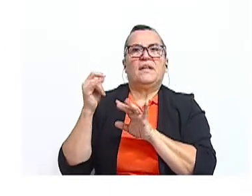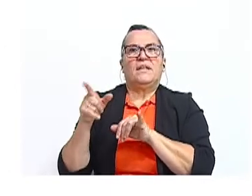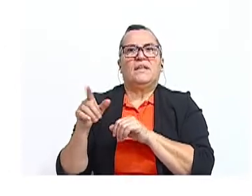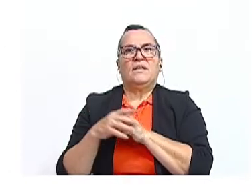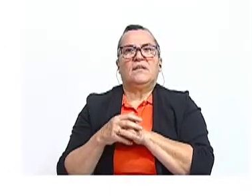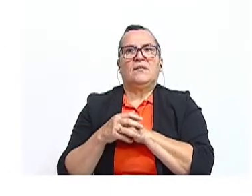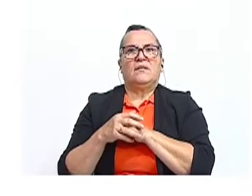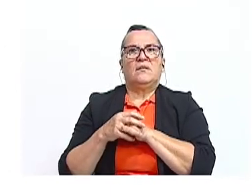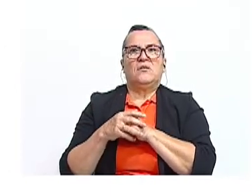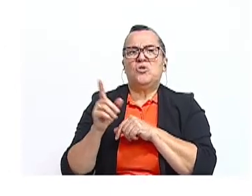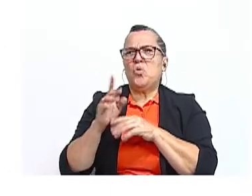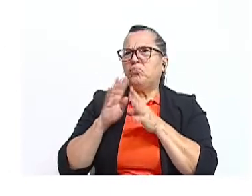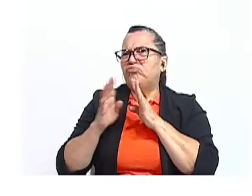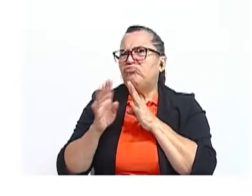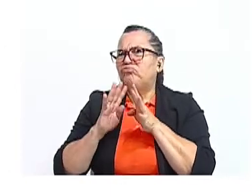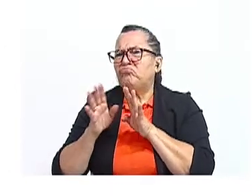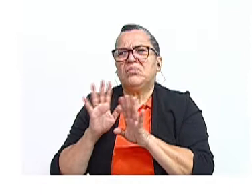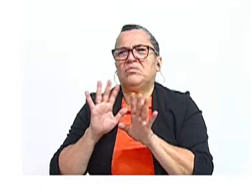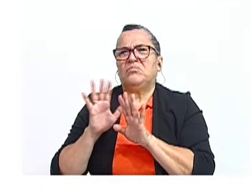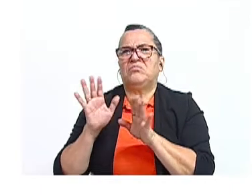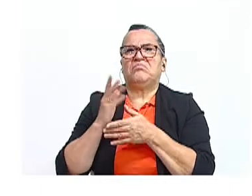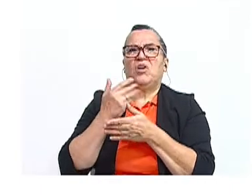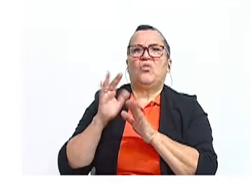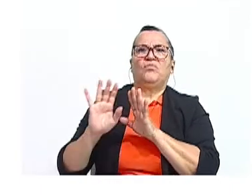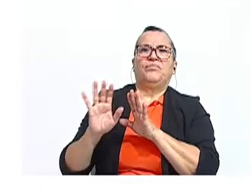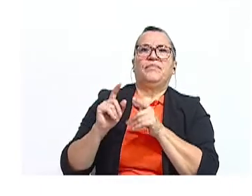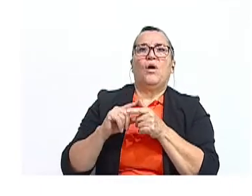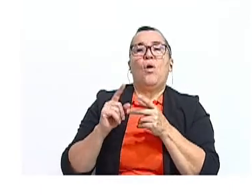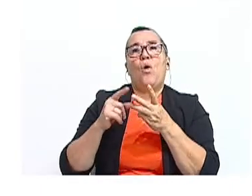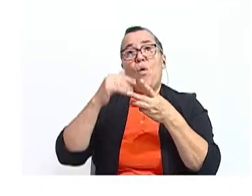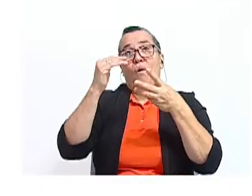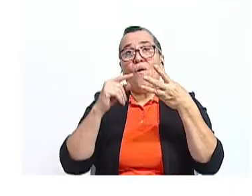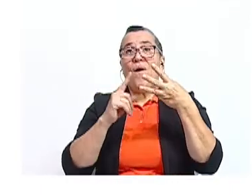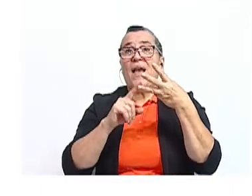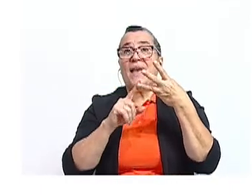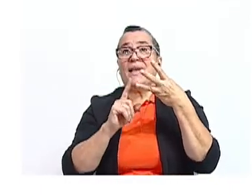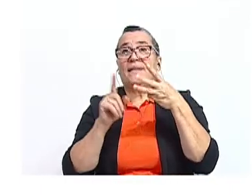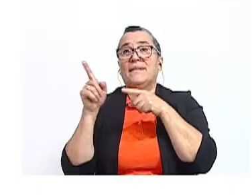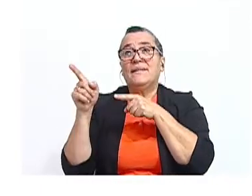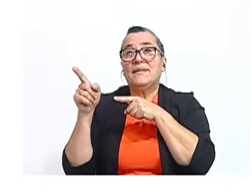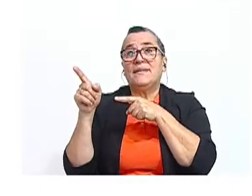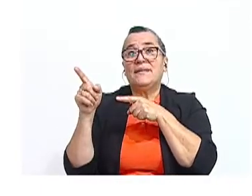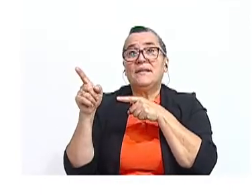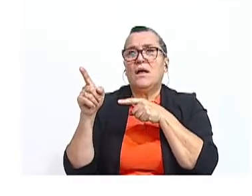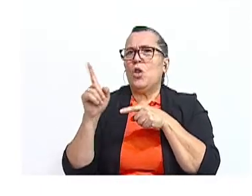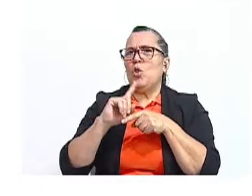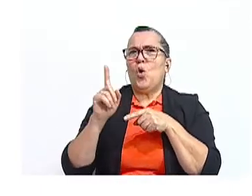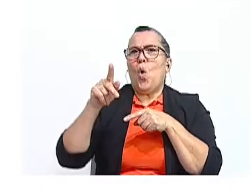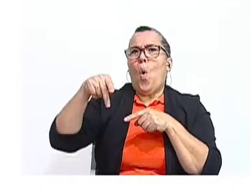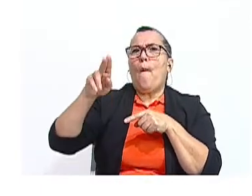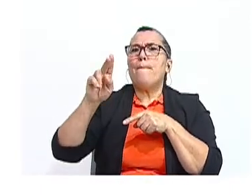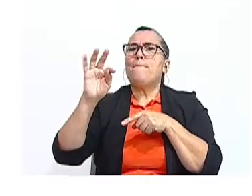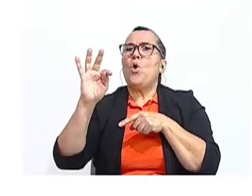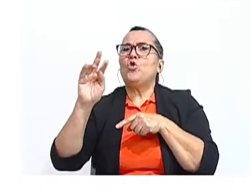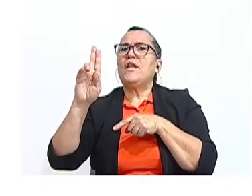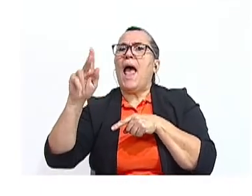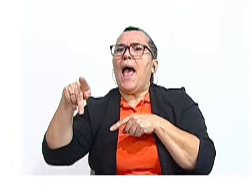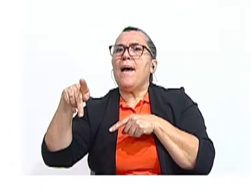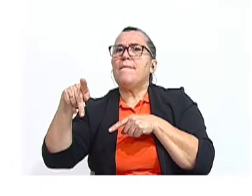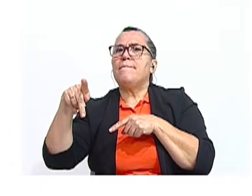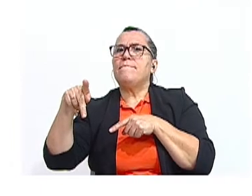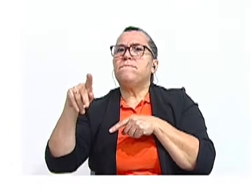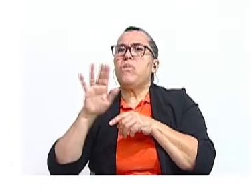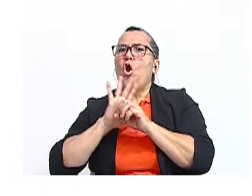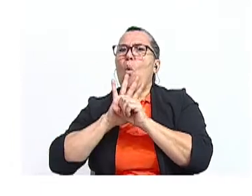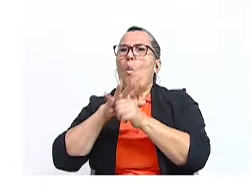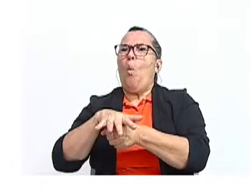what we mean because this is just our group, right? Or look at the other example. We don't put up with bullying. What put